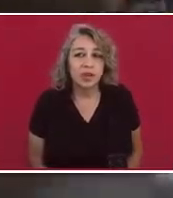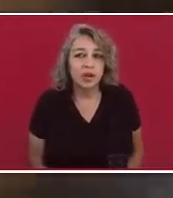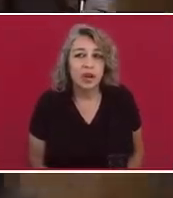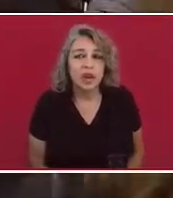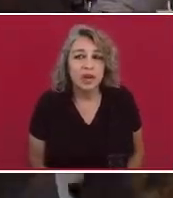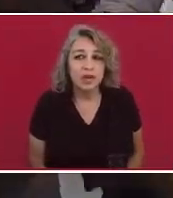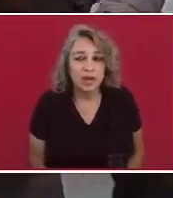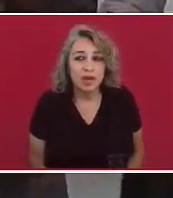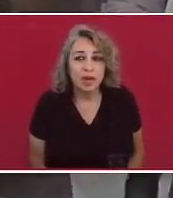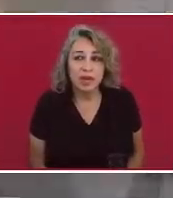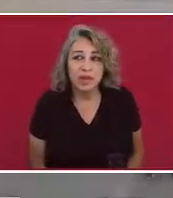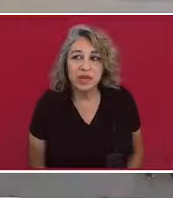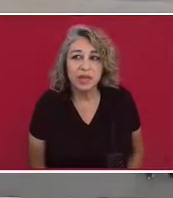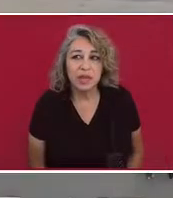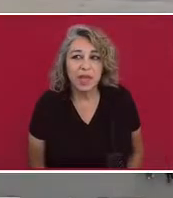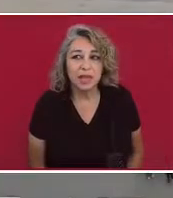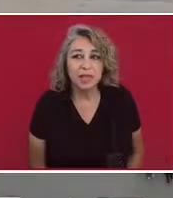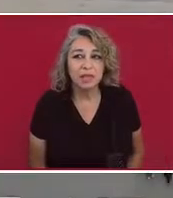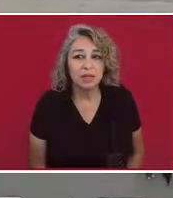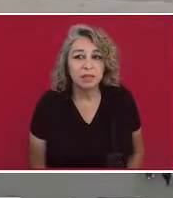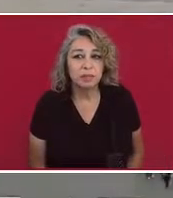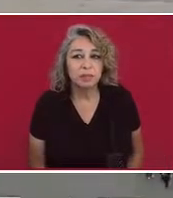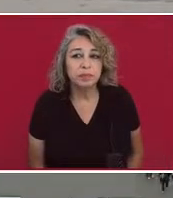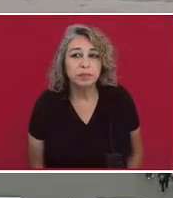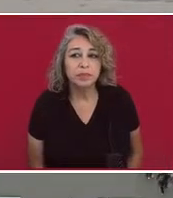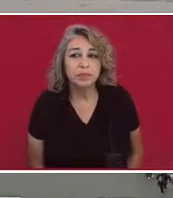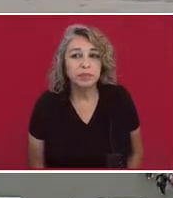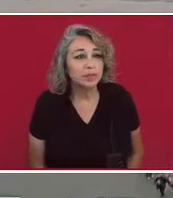So now they're entering the palace.